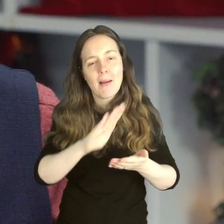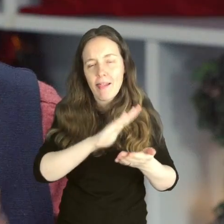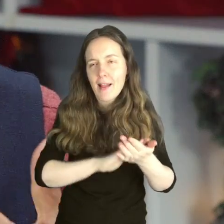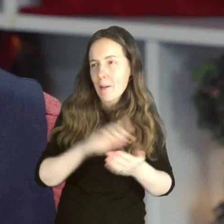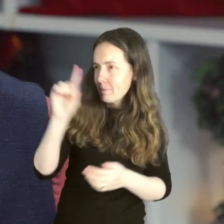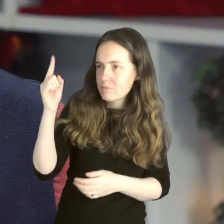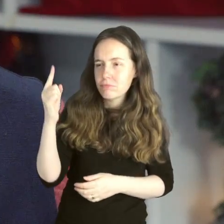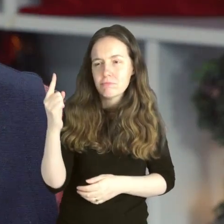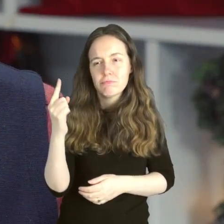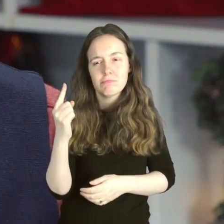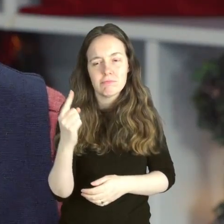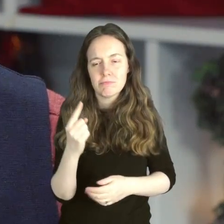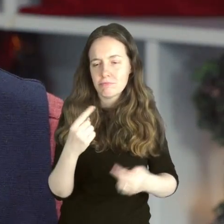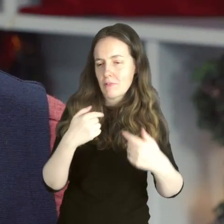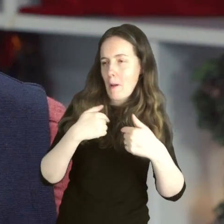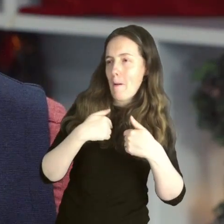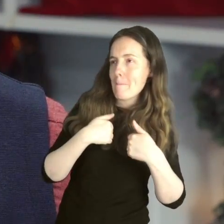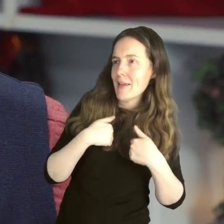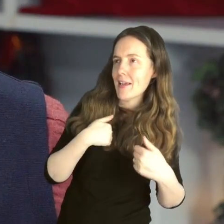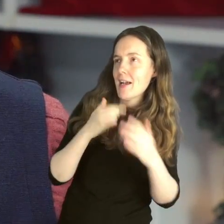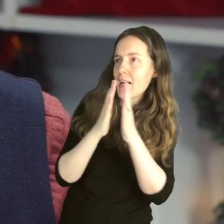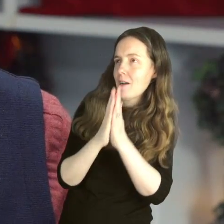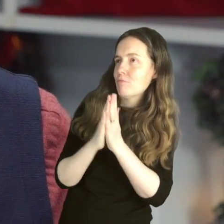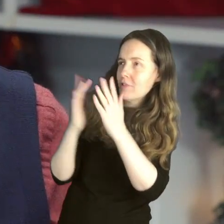descend on me, I pray.